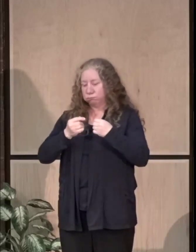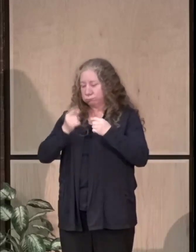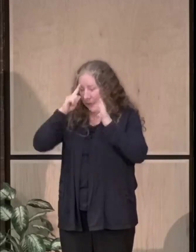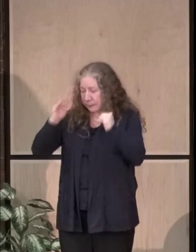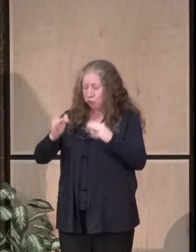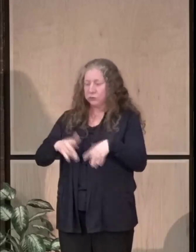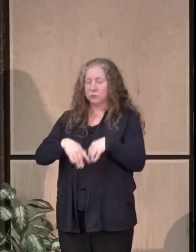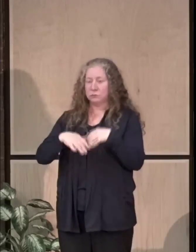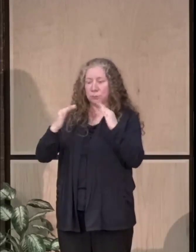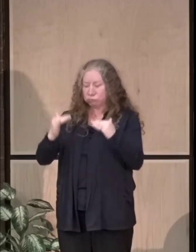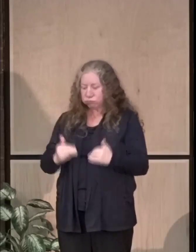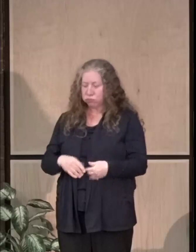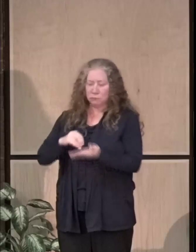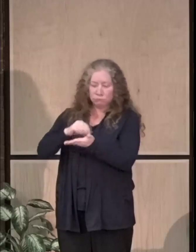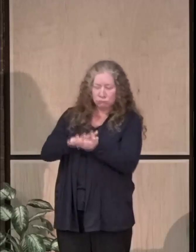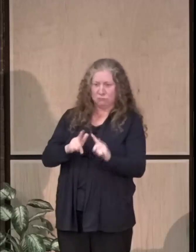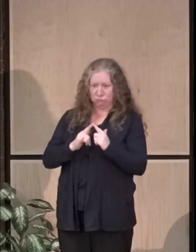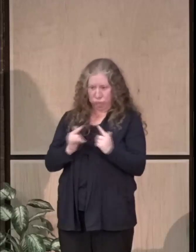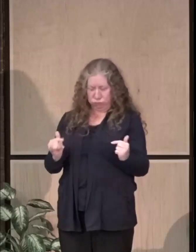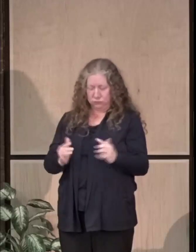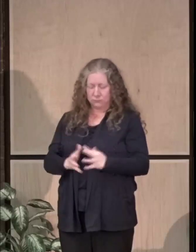there was no